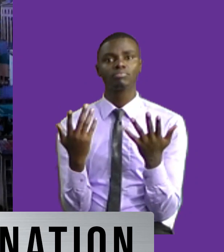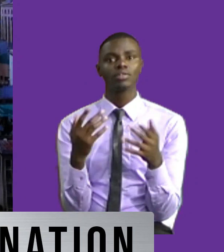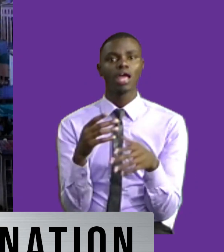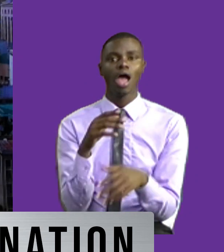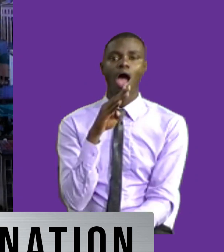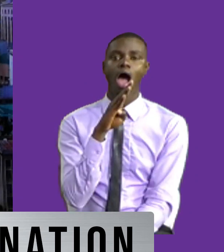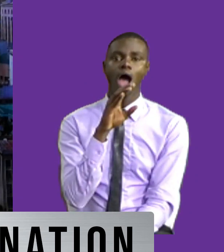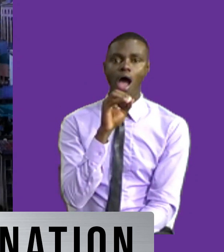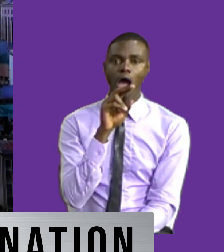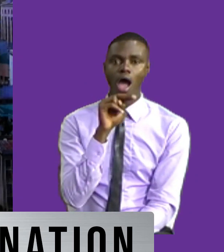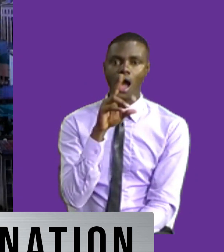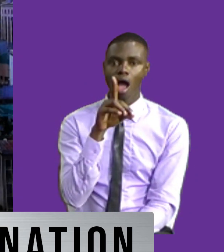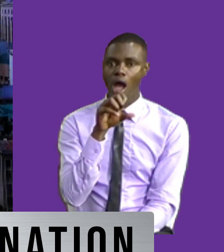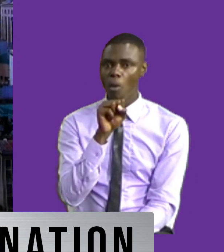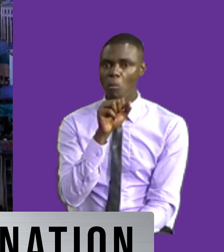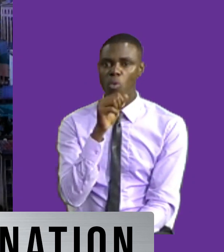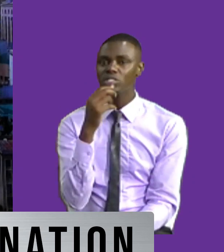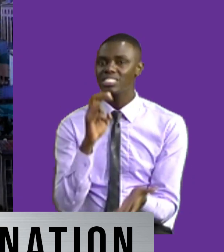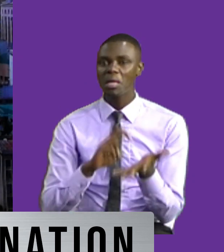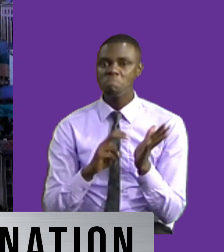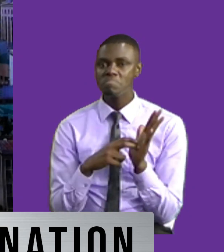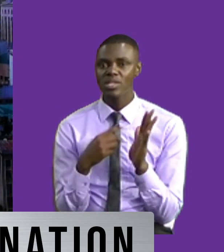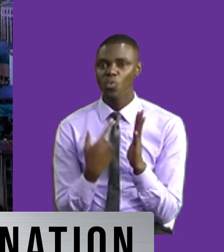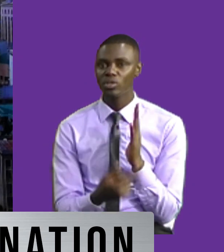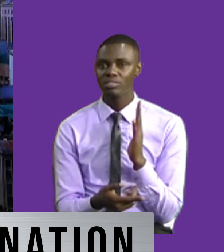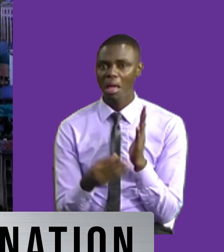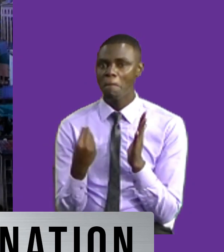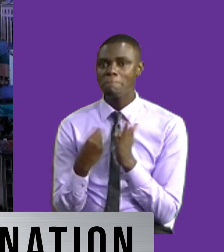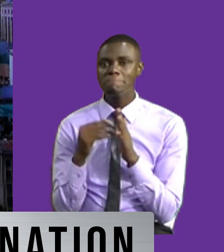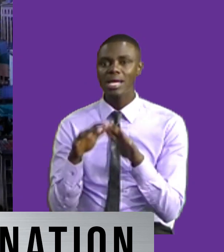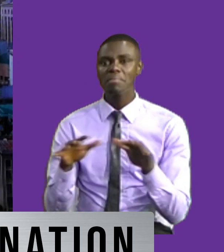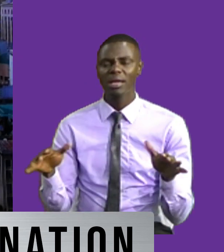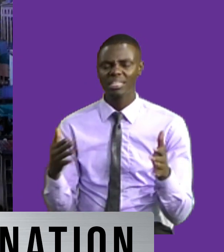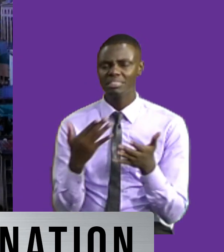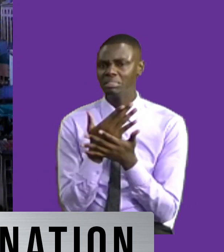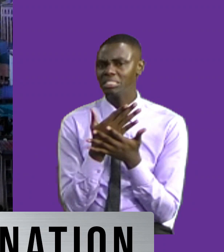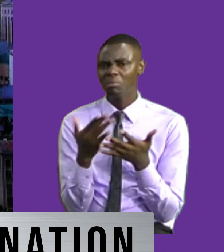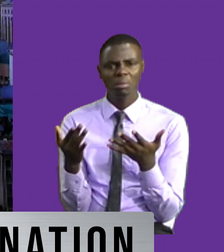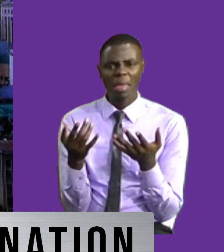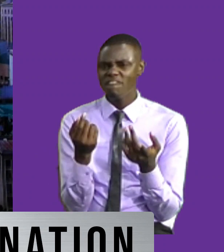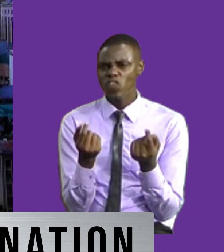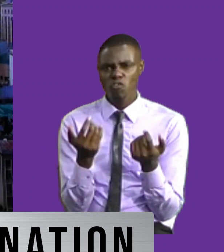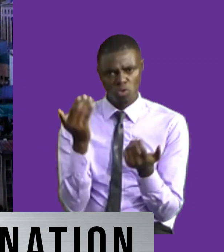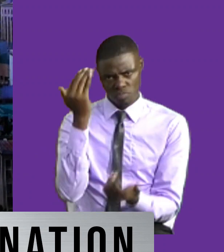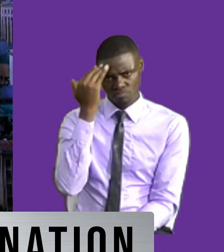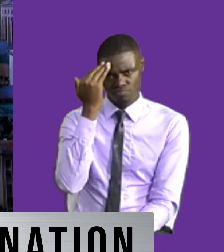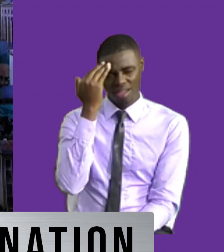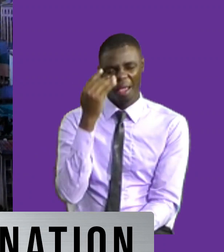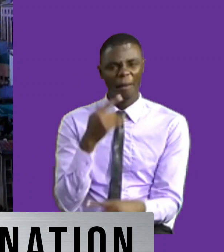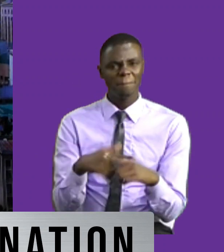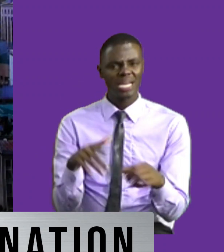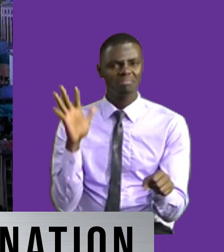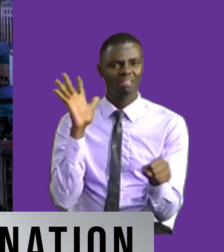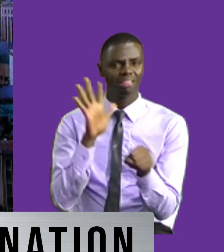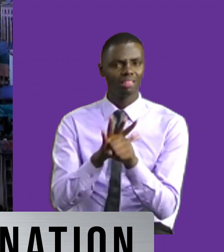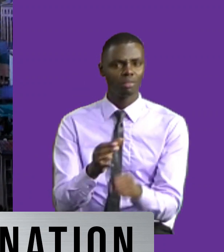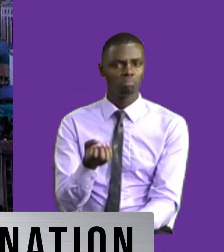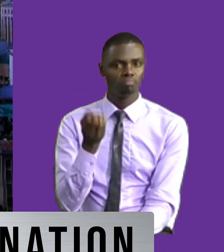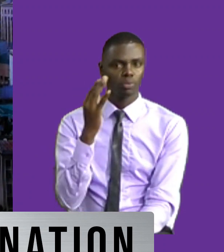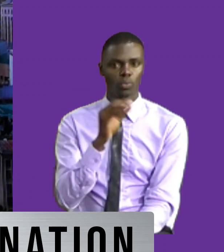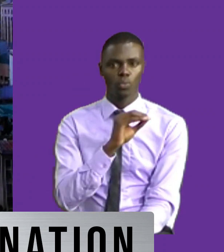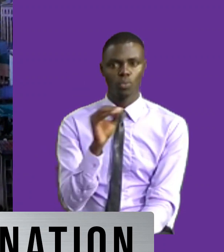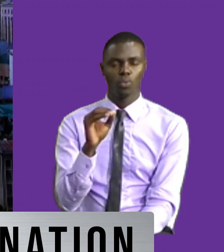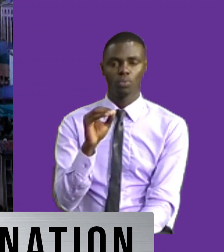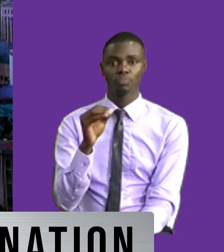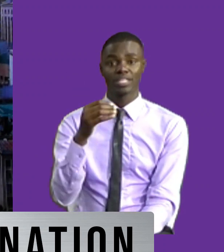bonds? What are the money markets? Some, very, very few may know what those are. Yet, as